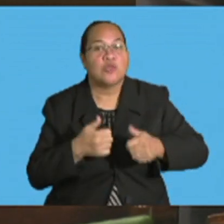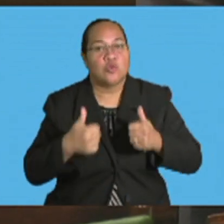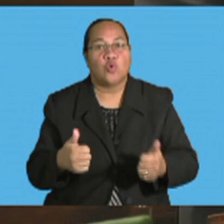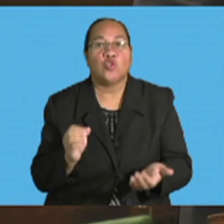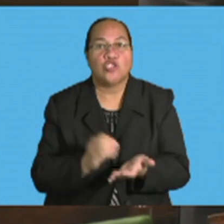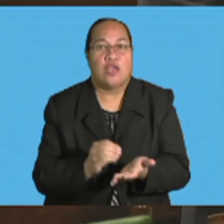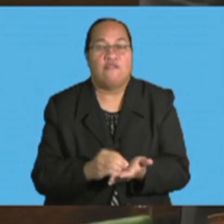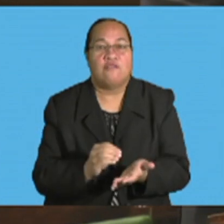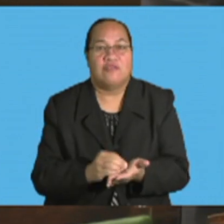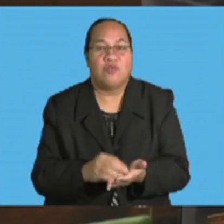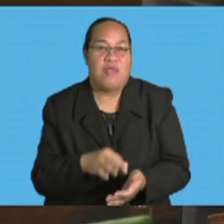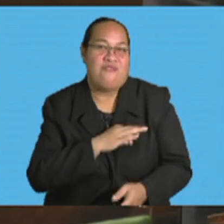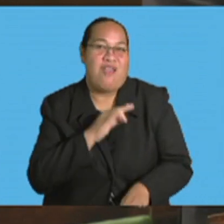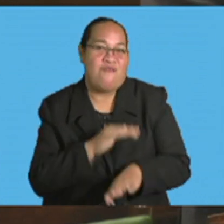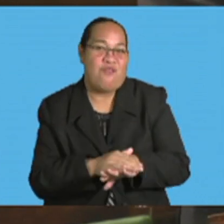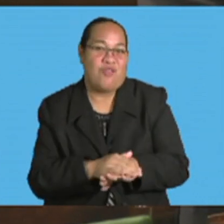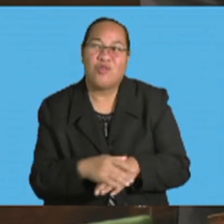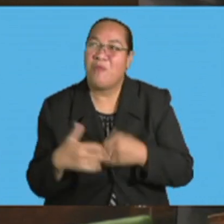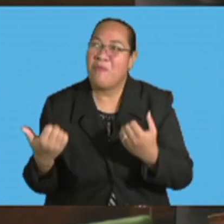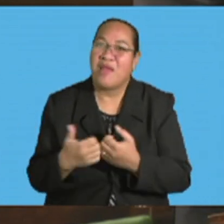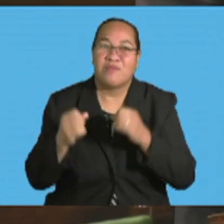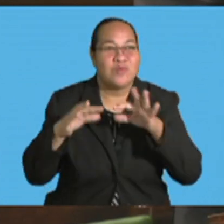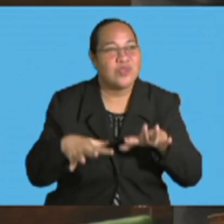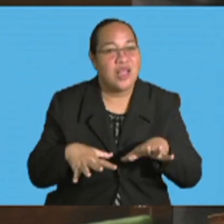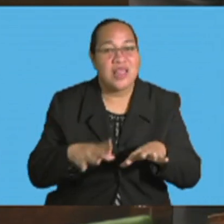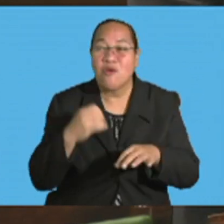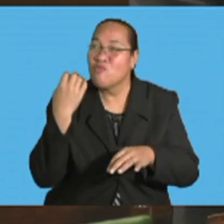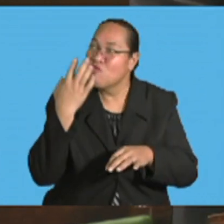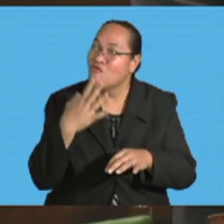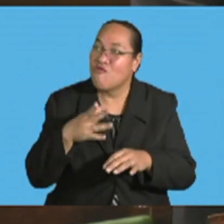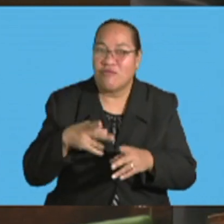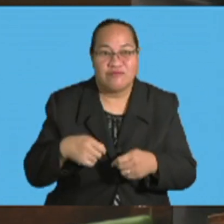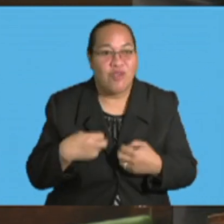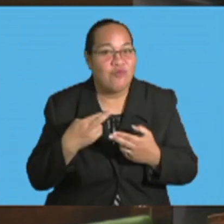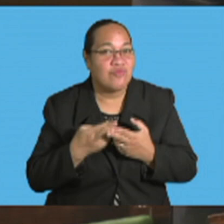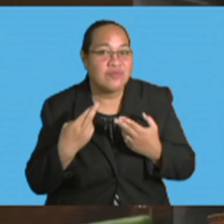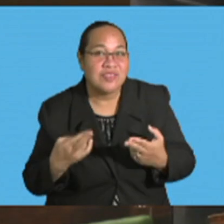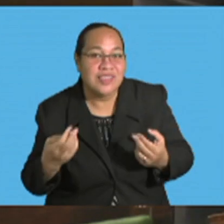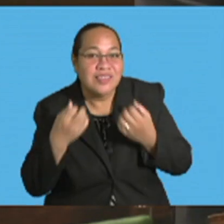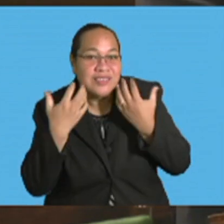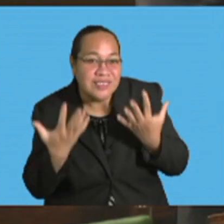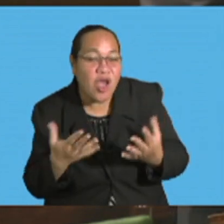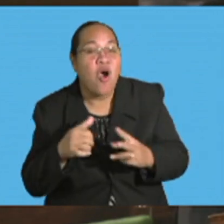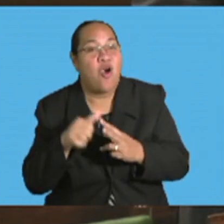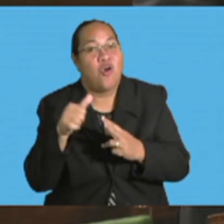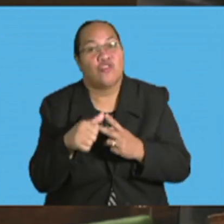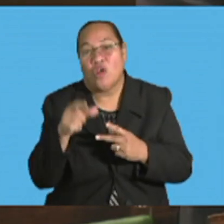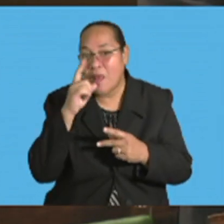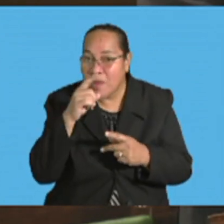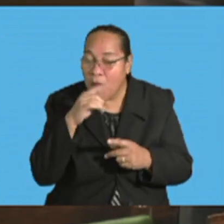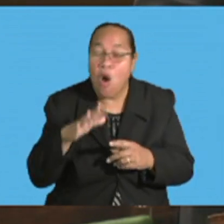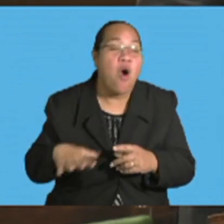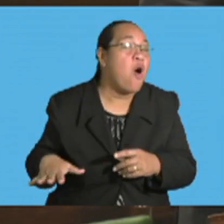That includes the beauty and the bounty of our natural world, and it includes the people, all of the